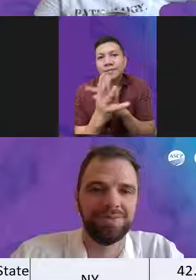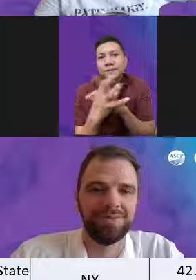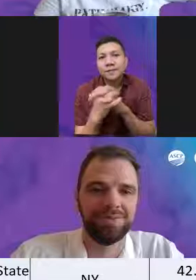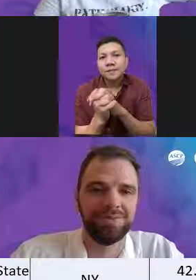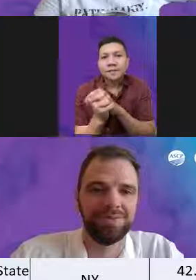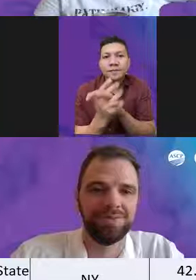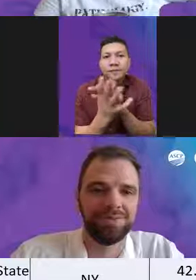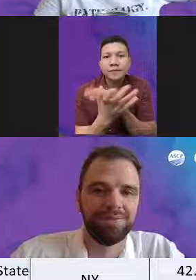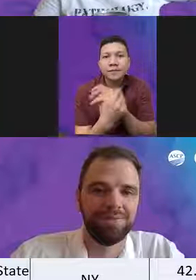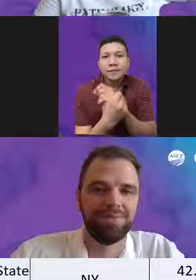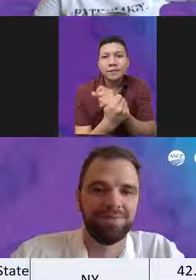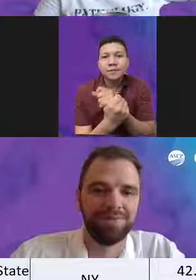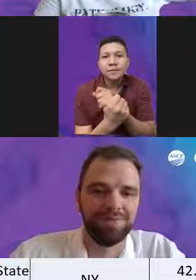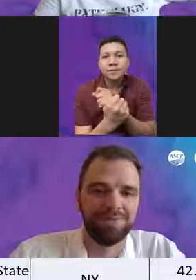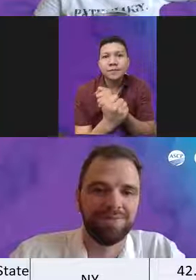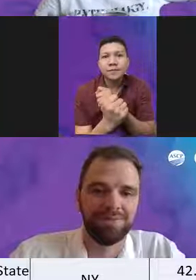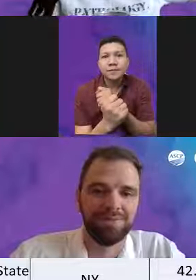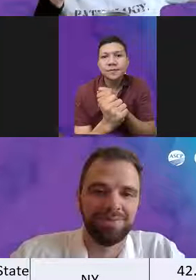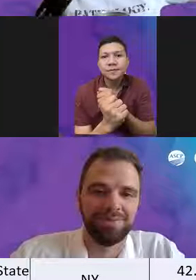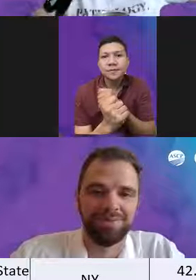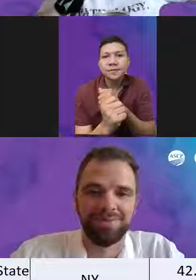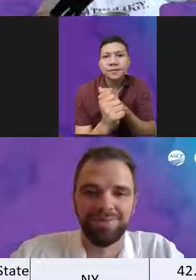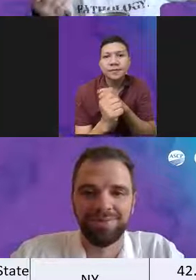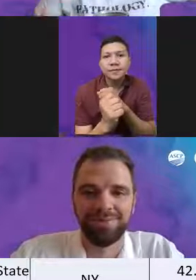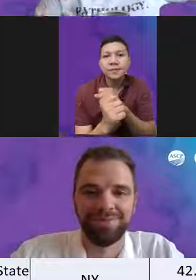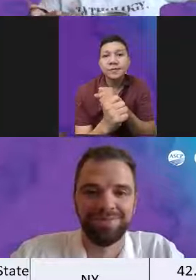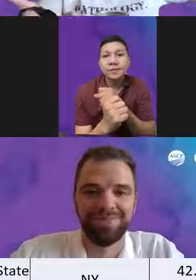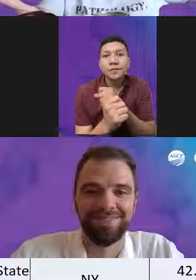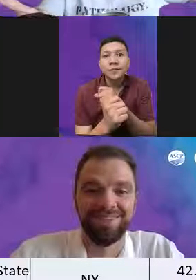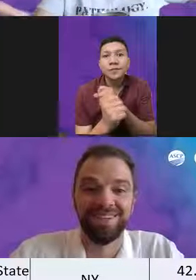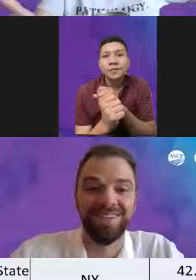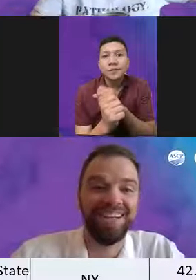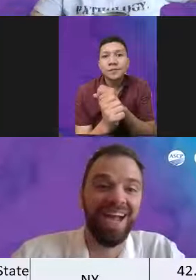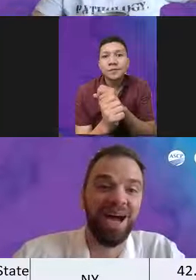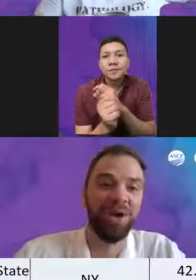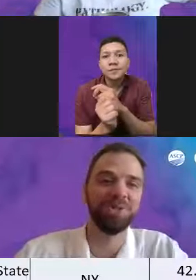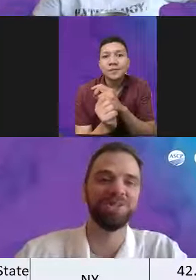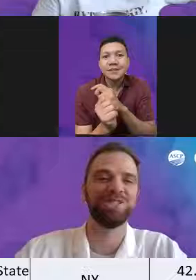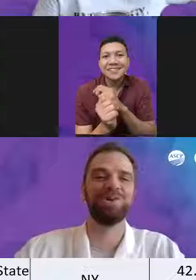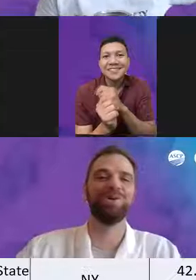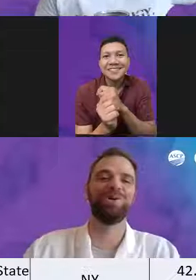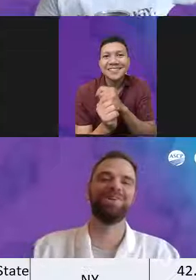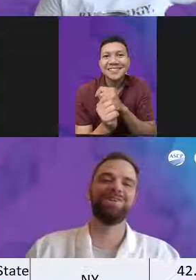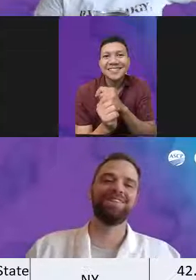entire season, and they stomped out. I'm sorry, I don't want to be mean or anything, but